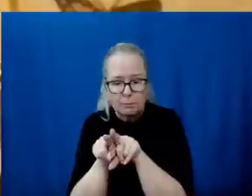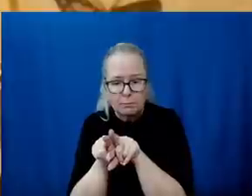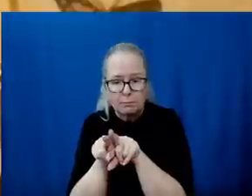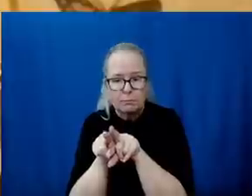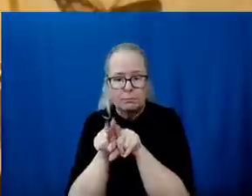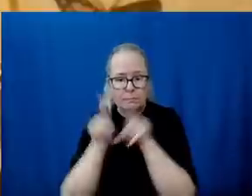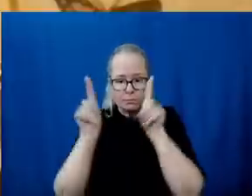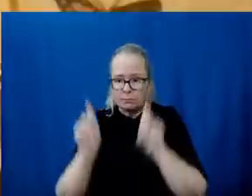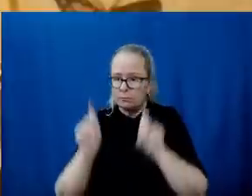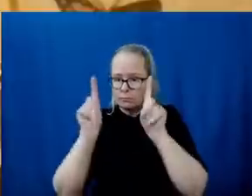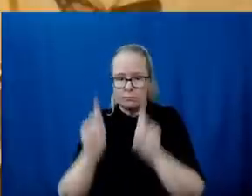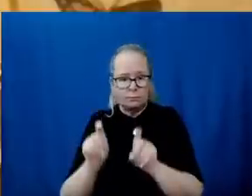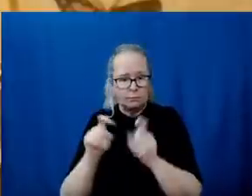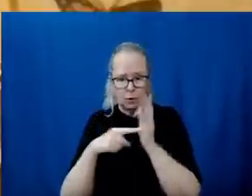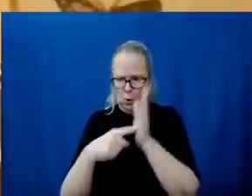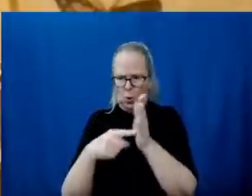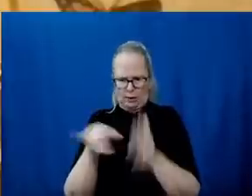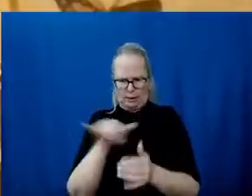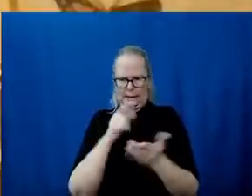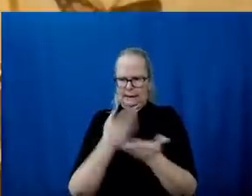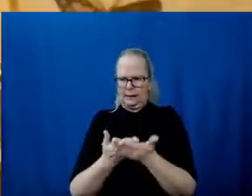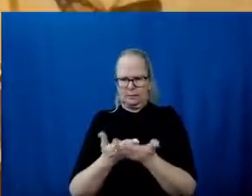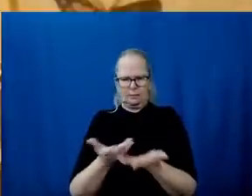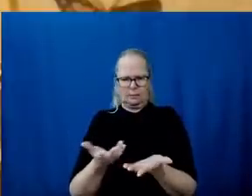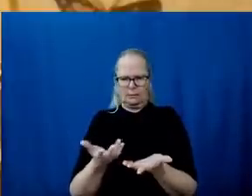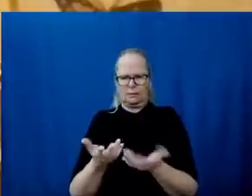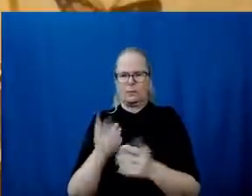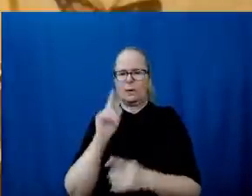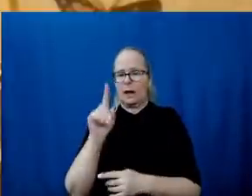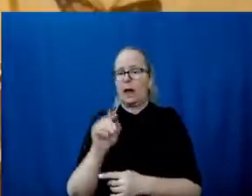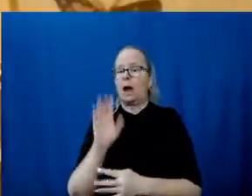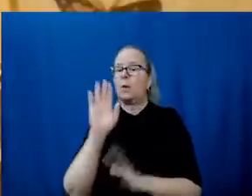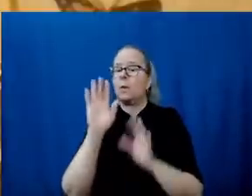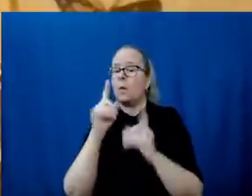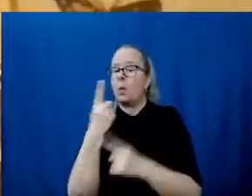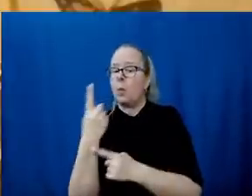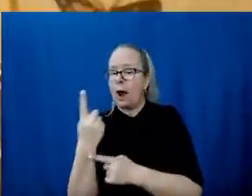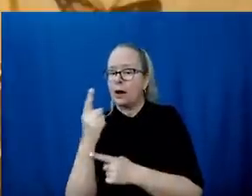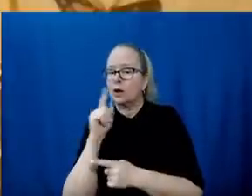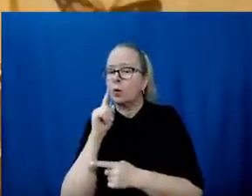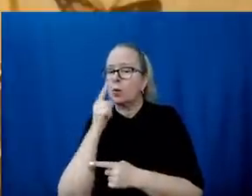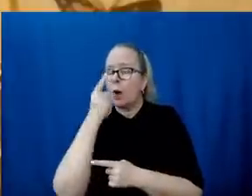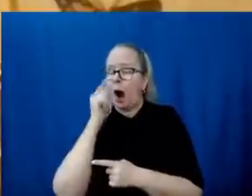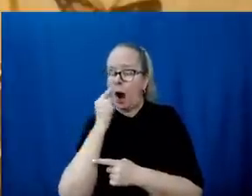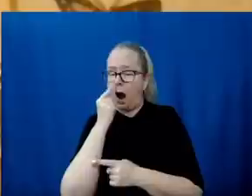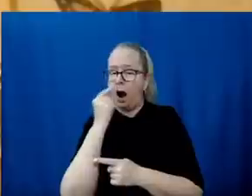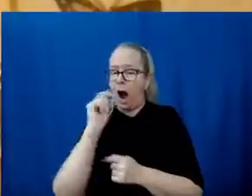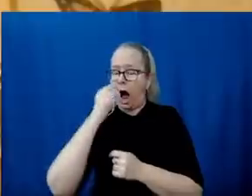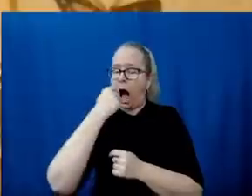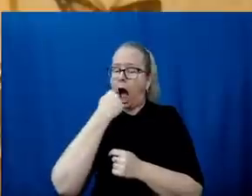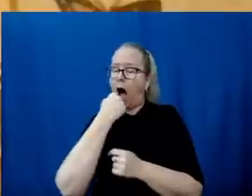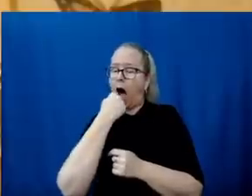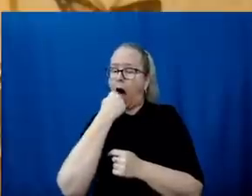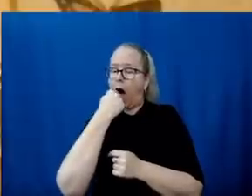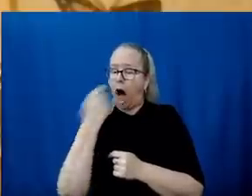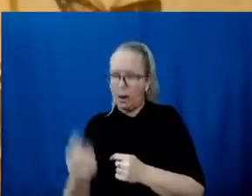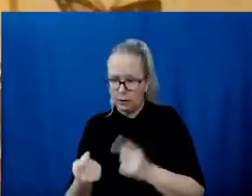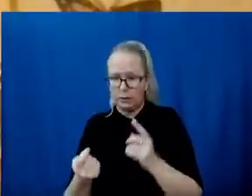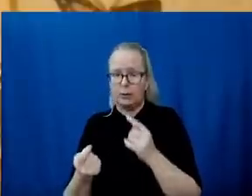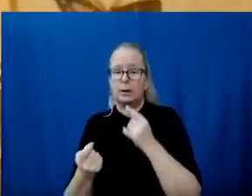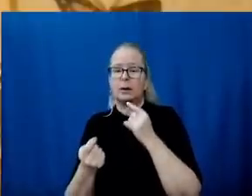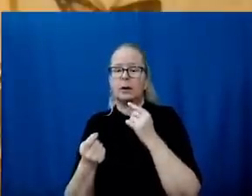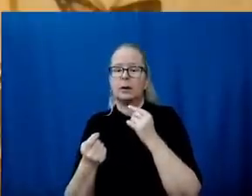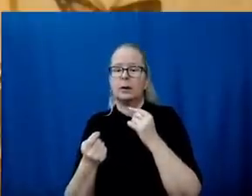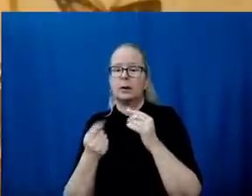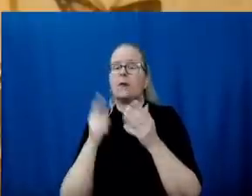both nostrils. And that will increase the sensitivity of that swab. And we know that we've got some good studies now that indicate that that's not